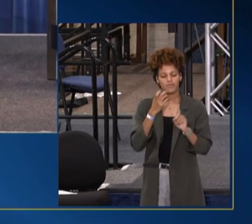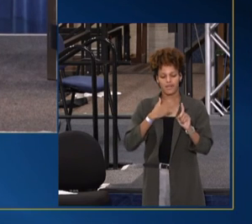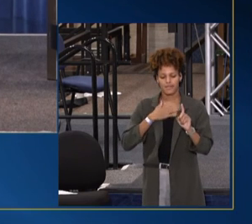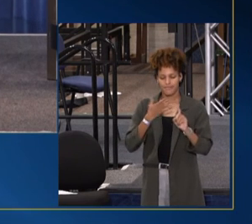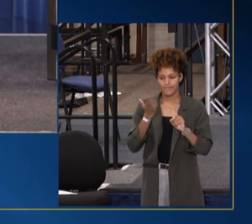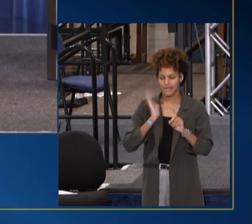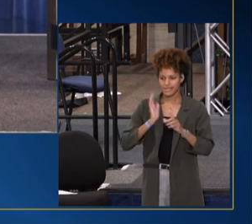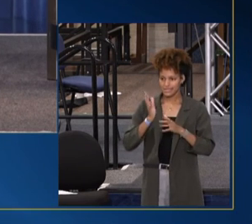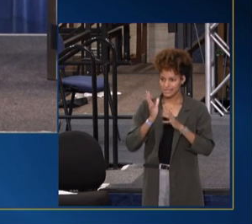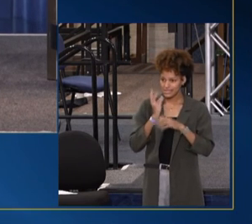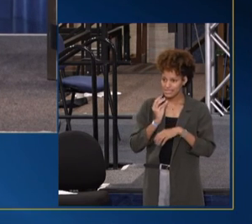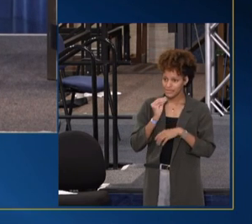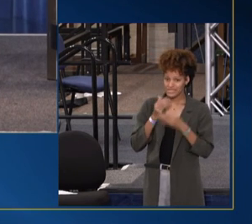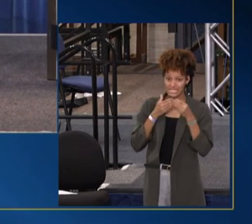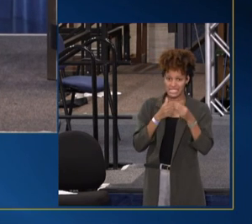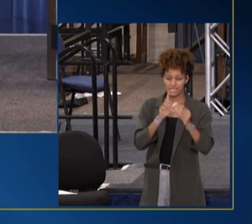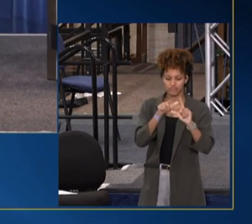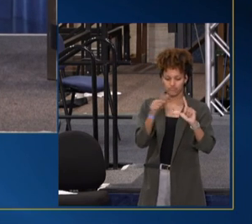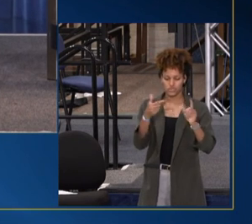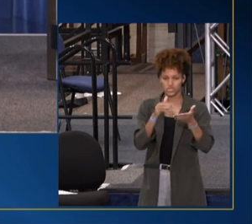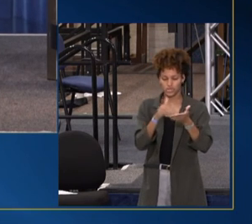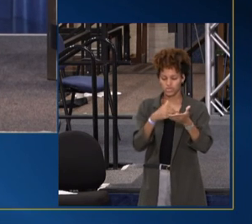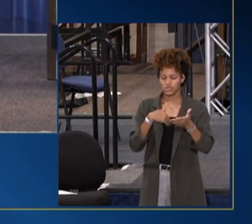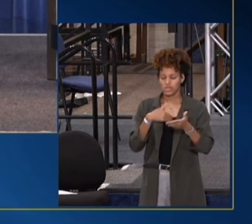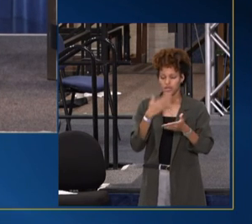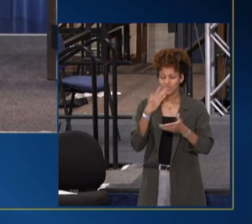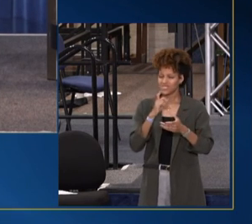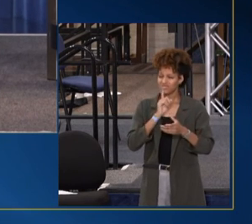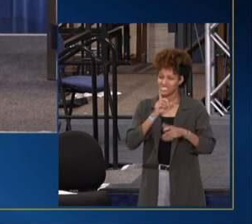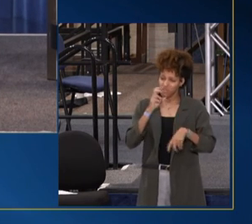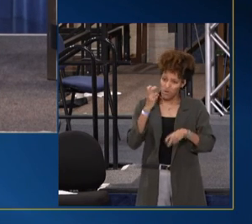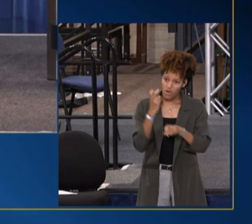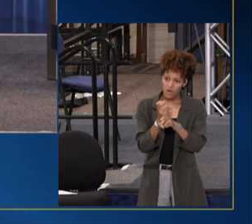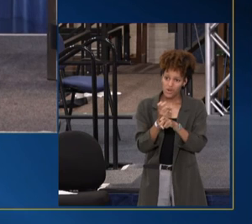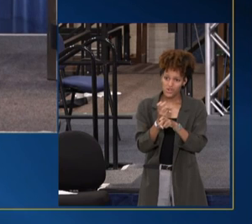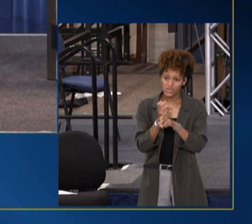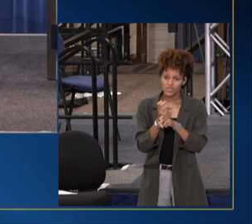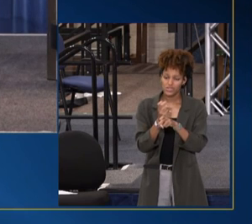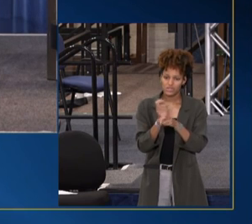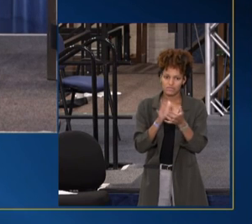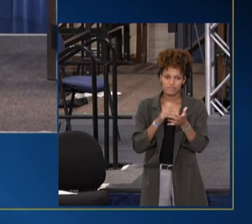LGBT centers myself that it can be really hard sometimes to